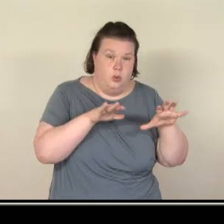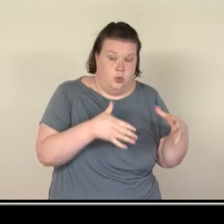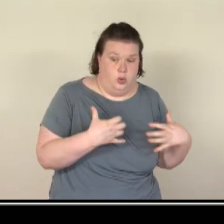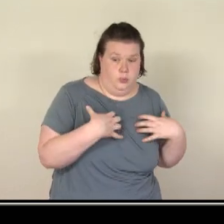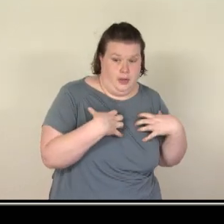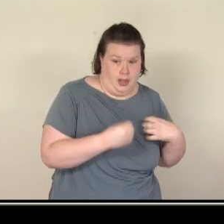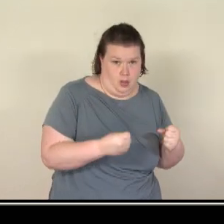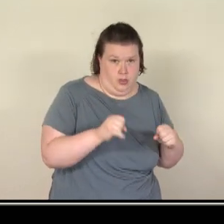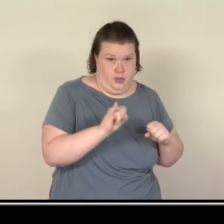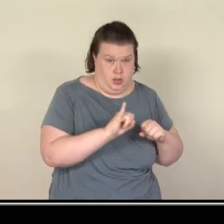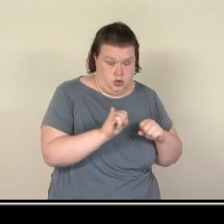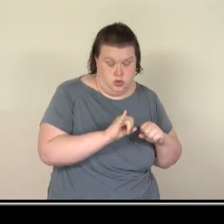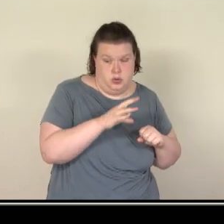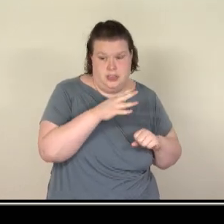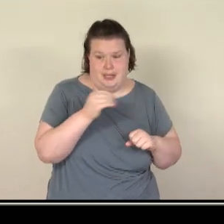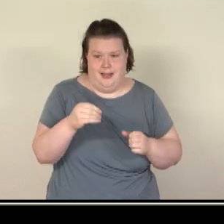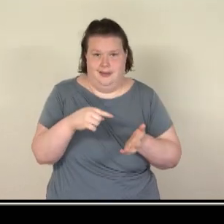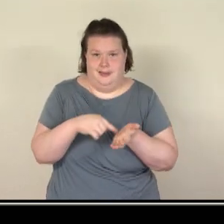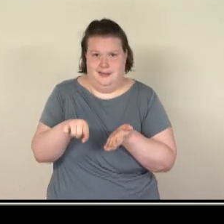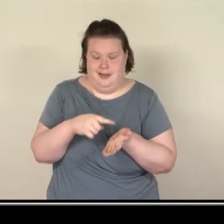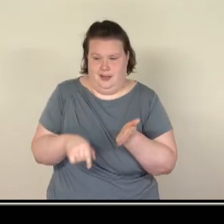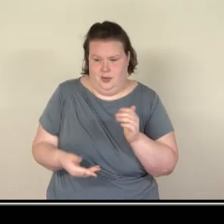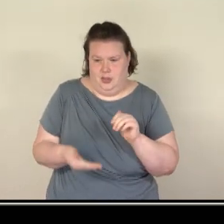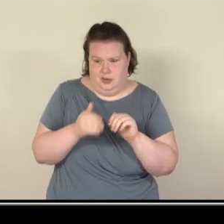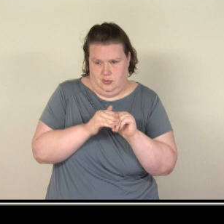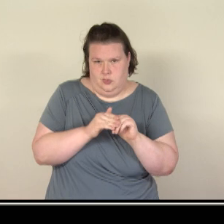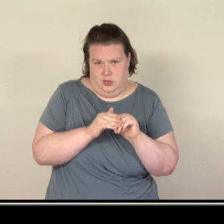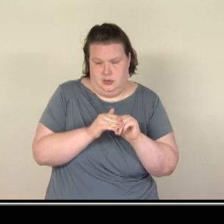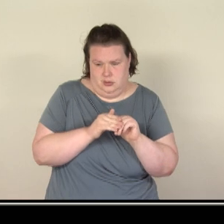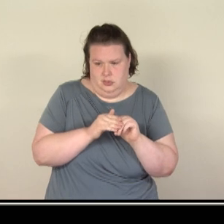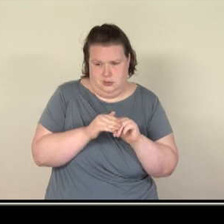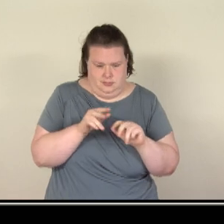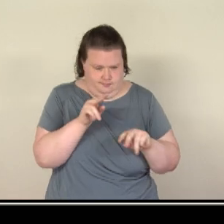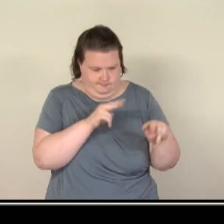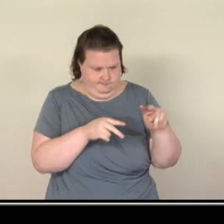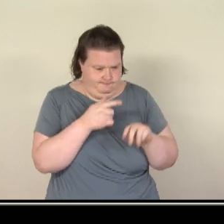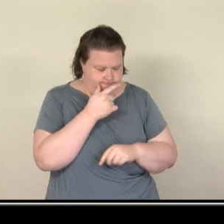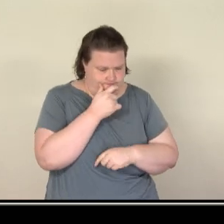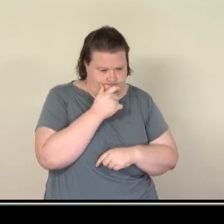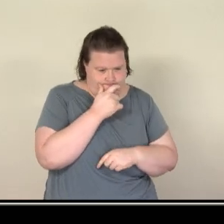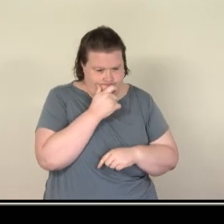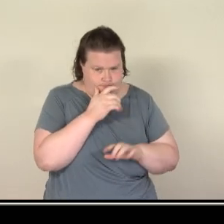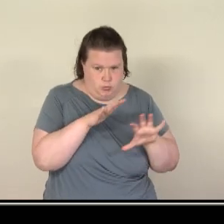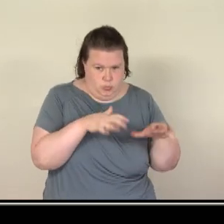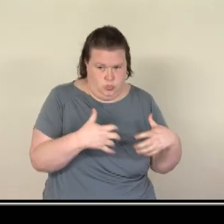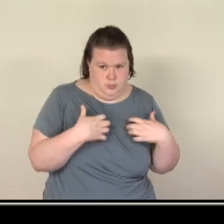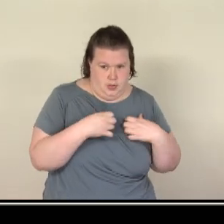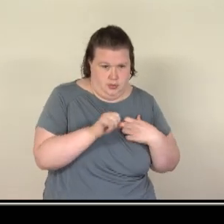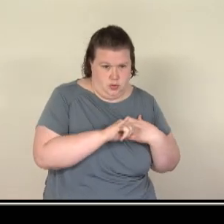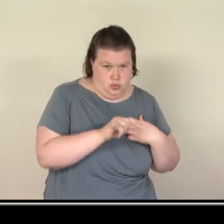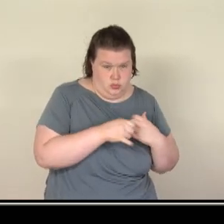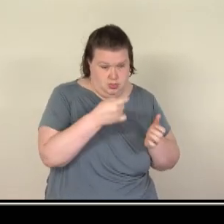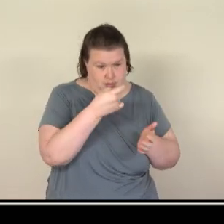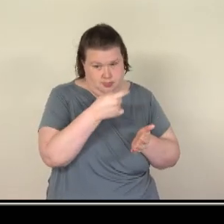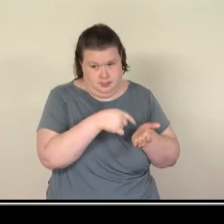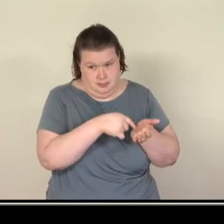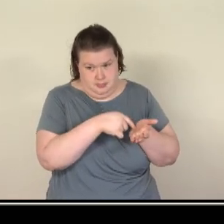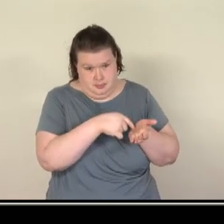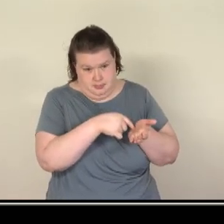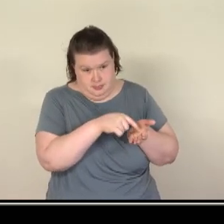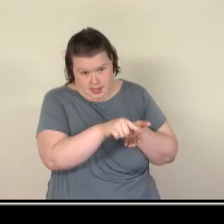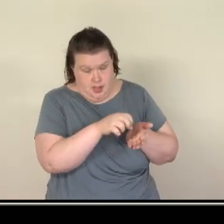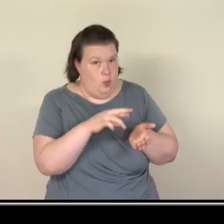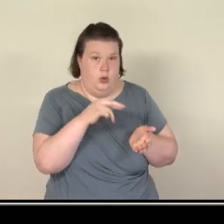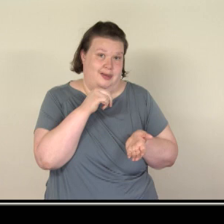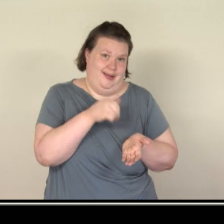We're evaluating group health bids so we can figure out how much we're going to have to, or not put into